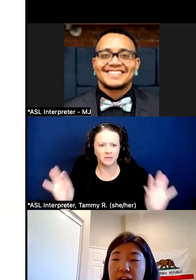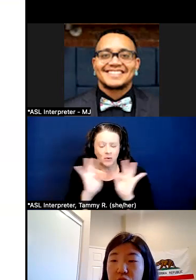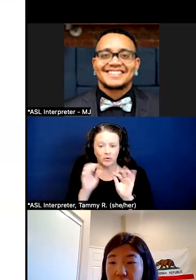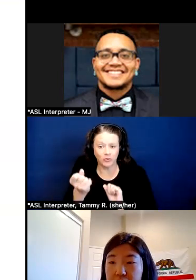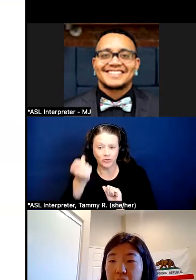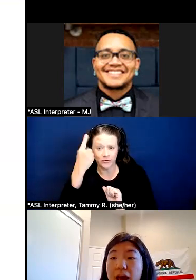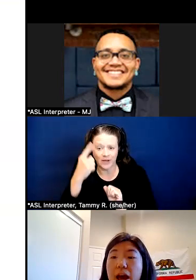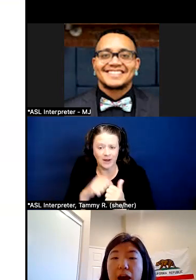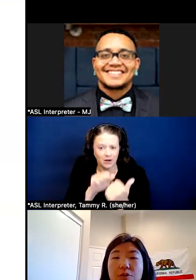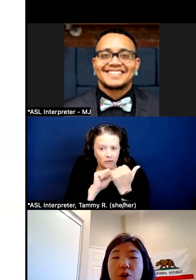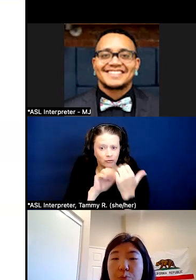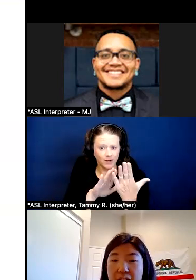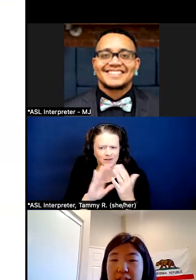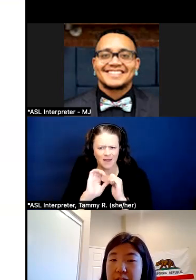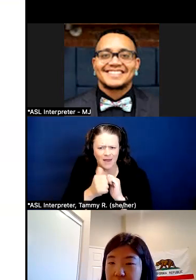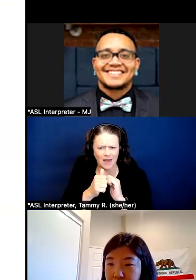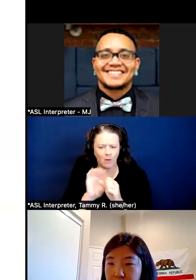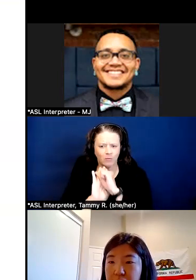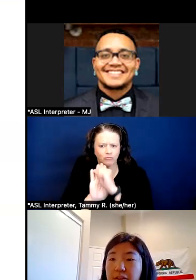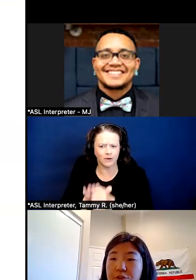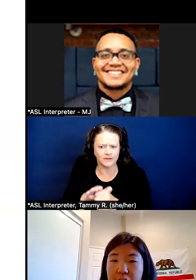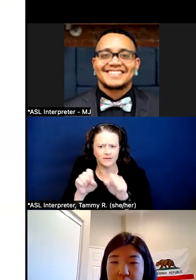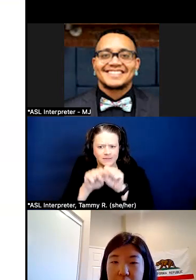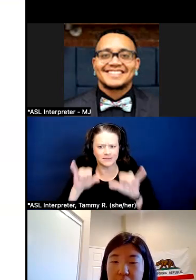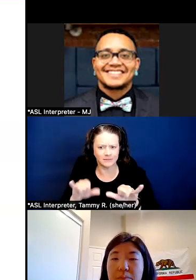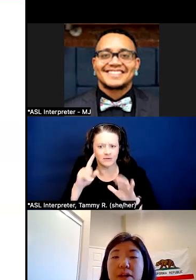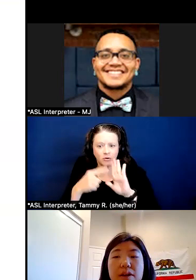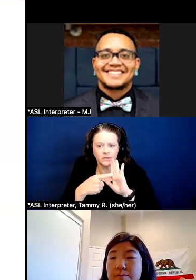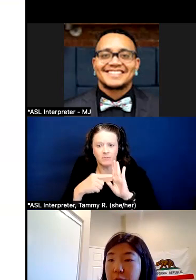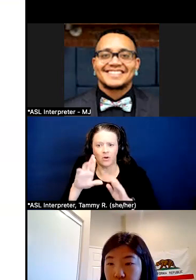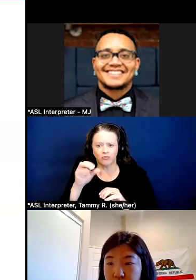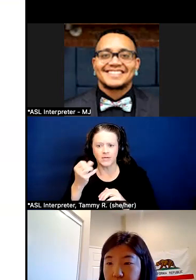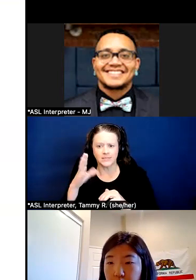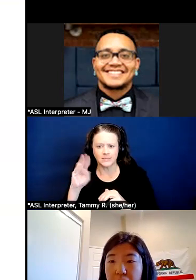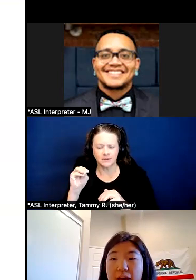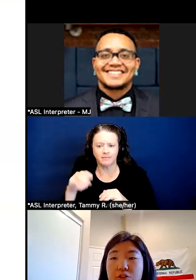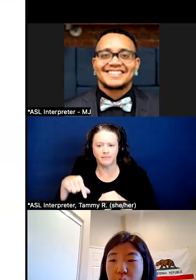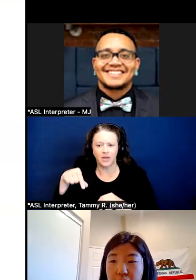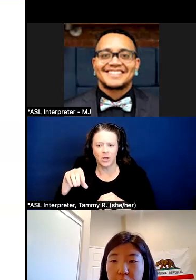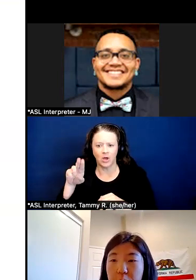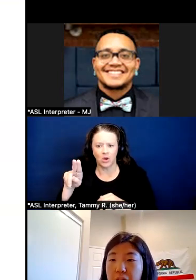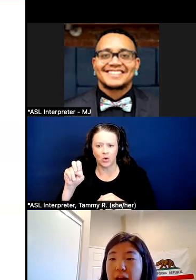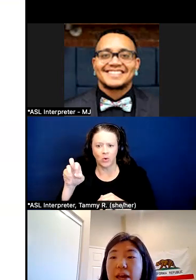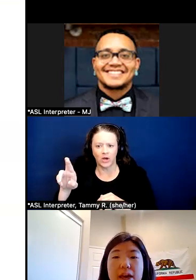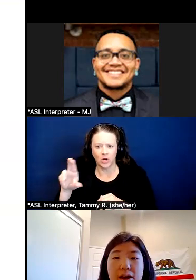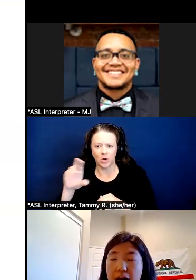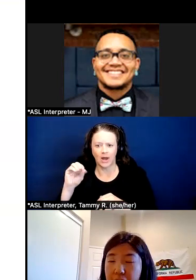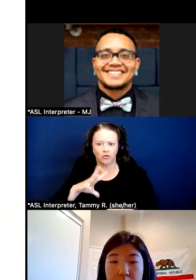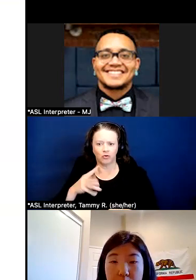understand and address how oppressive systems like racism, queerphobia,